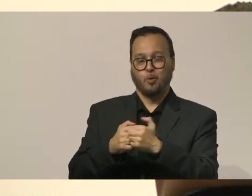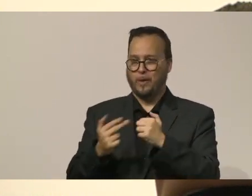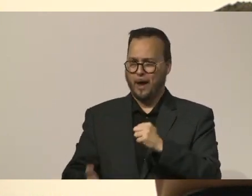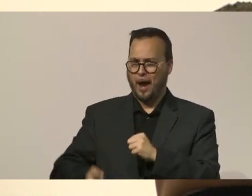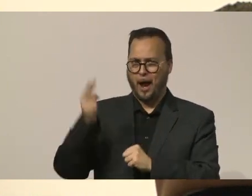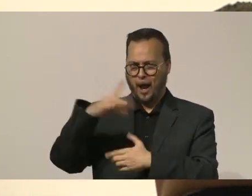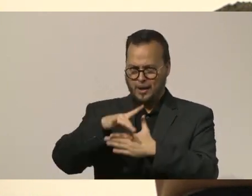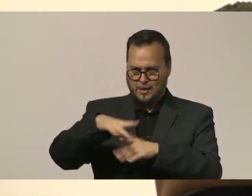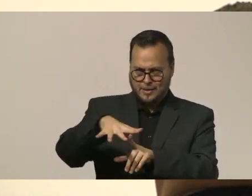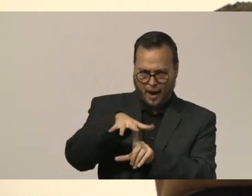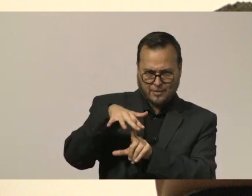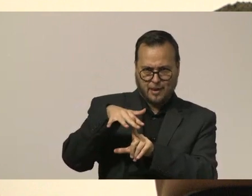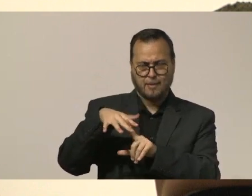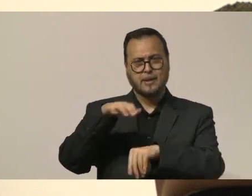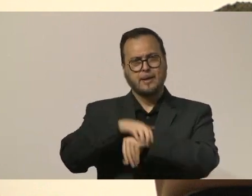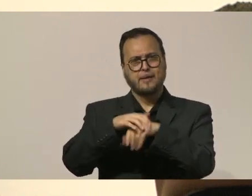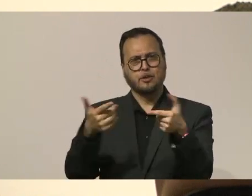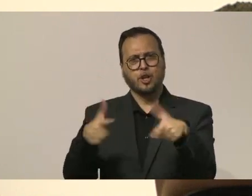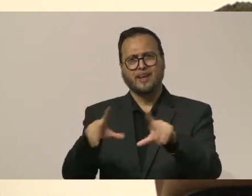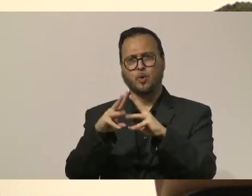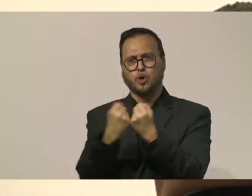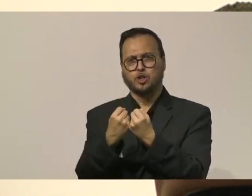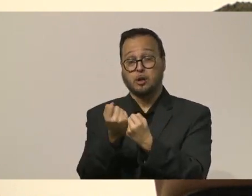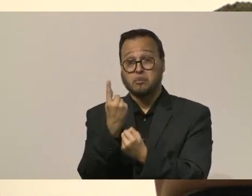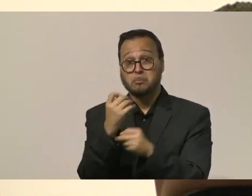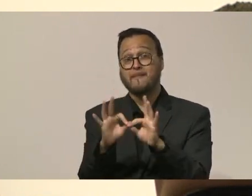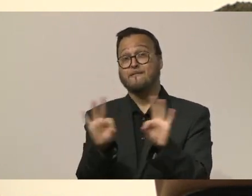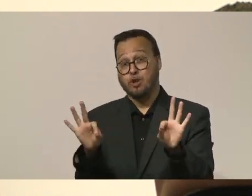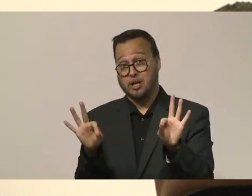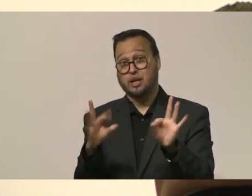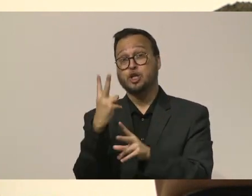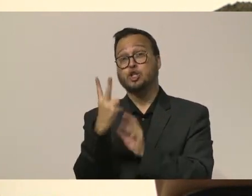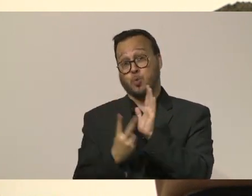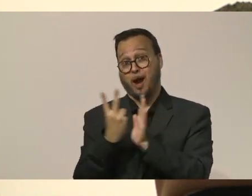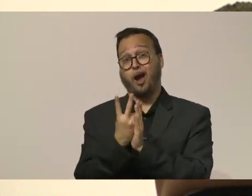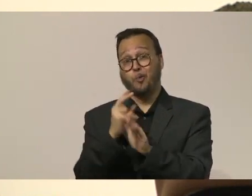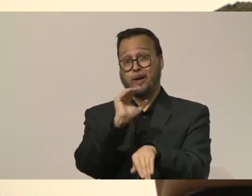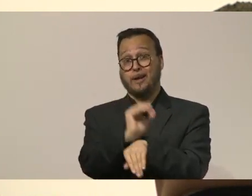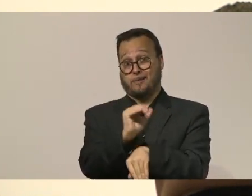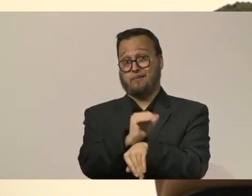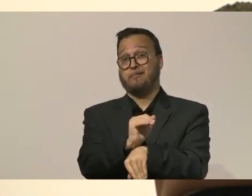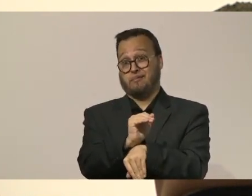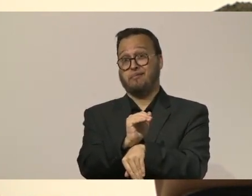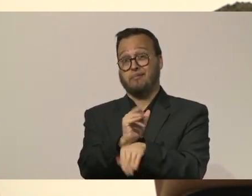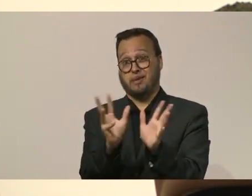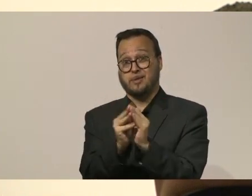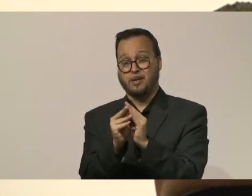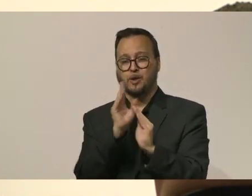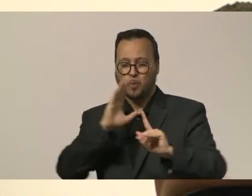English language workshops. These free, 2-hour evening sessions will focus on essential topics of daily